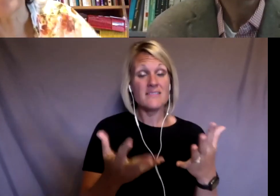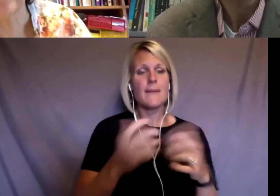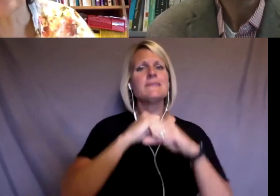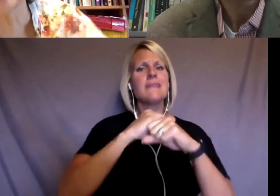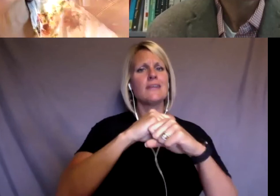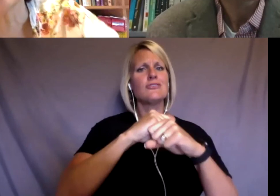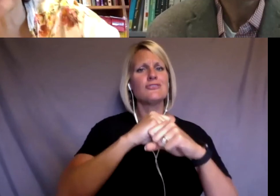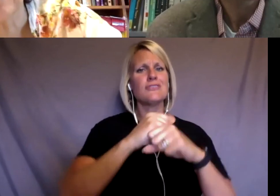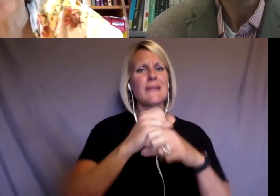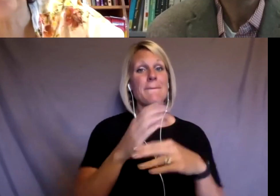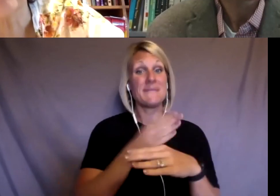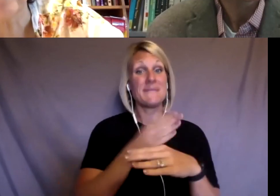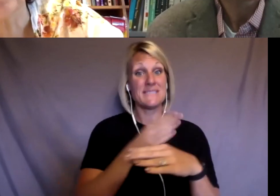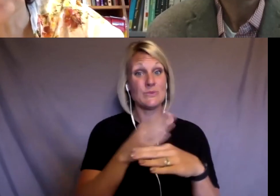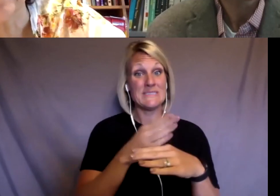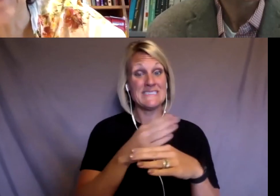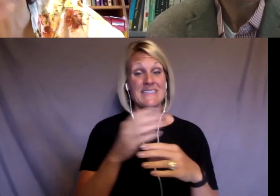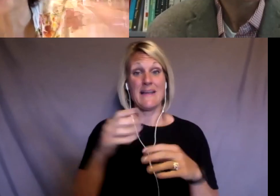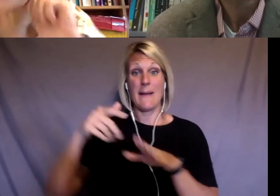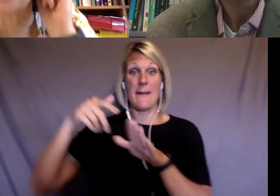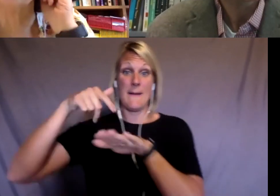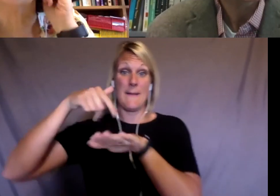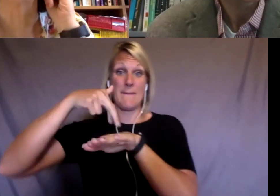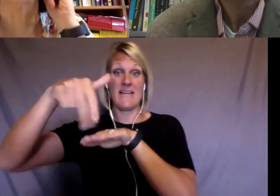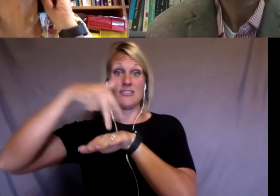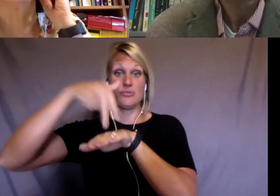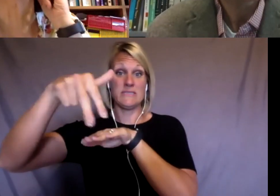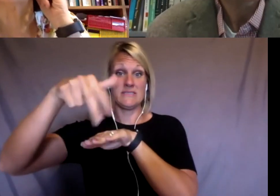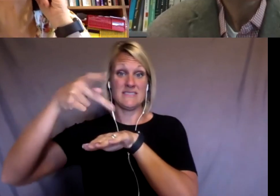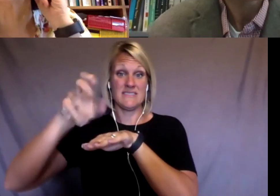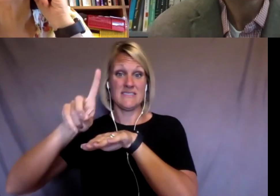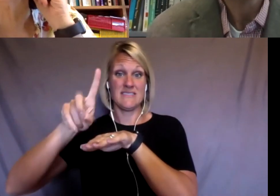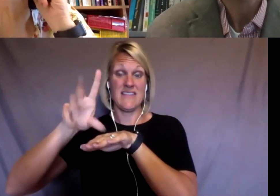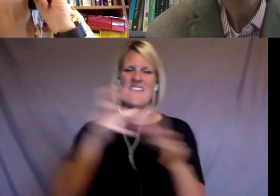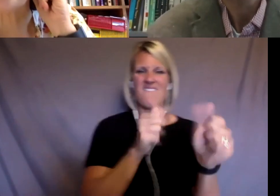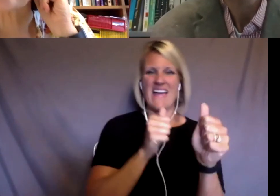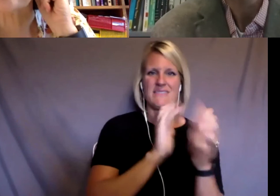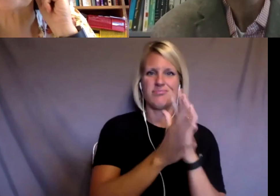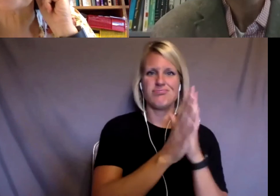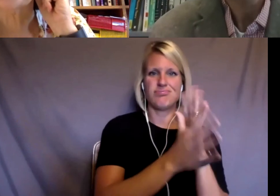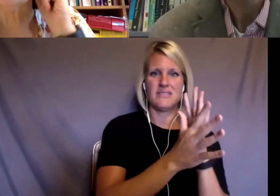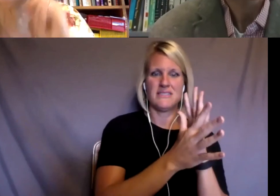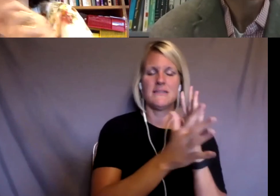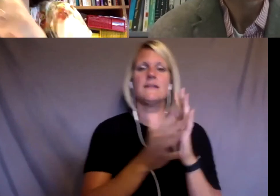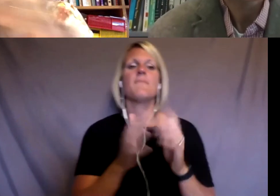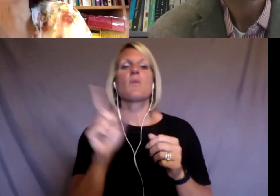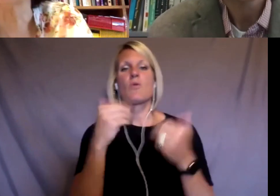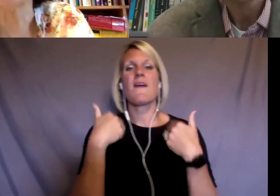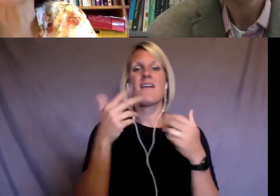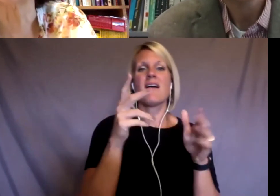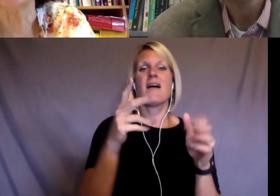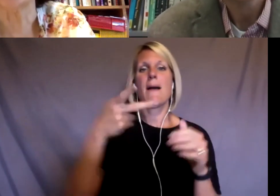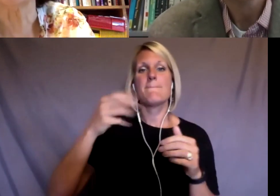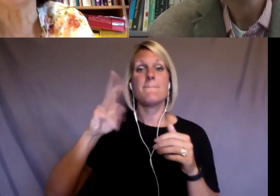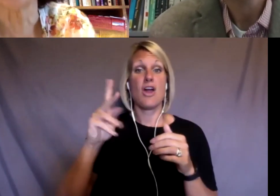the pedestrians and the more fast-moving traffic. So, for example, where you have parklets, if there is a street